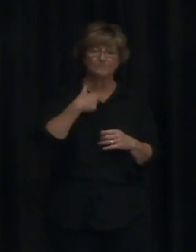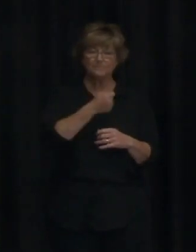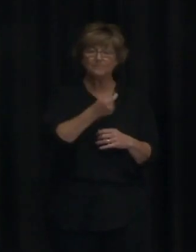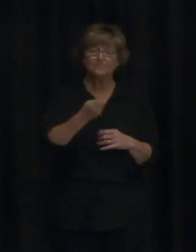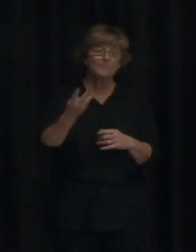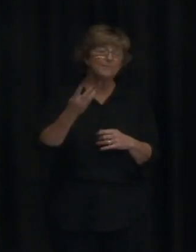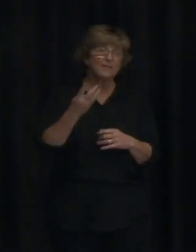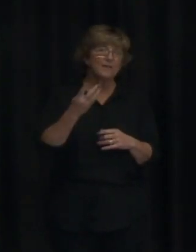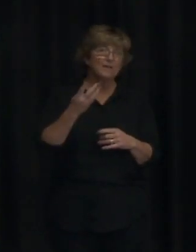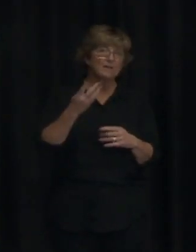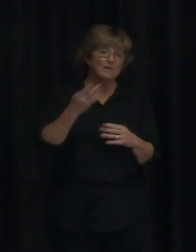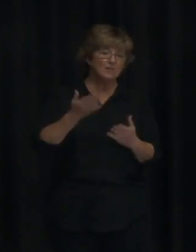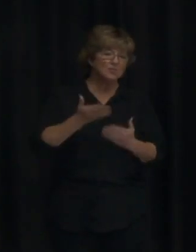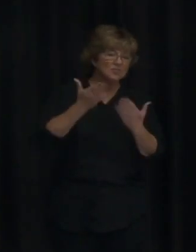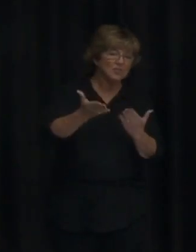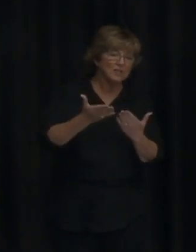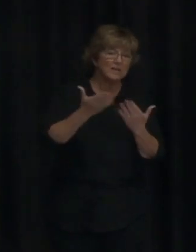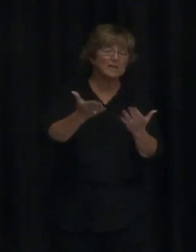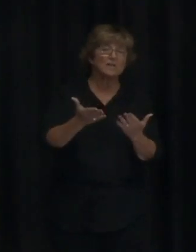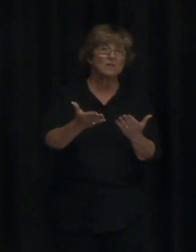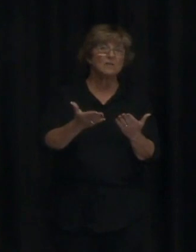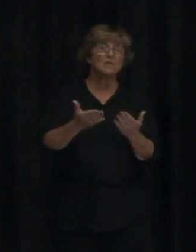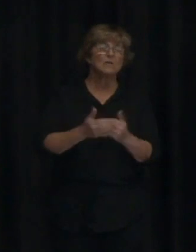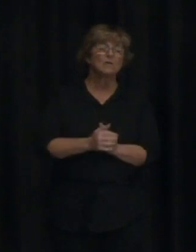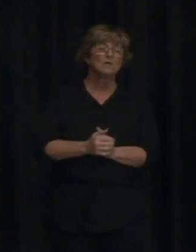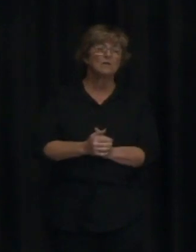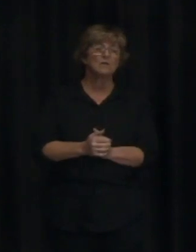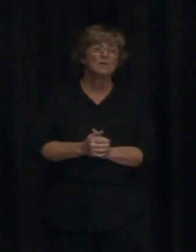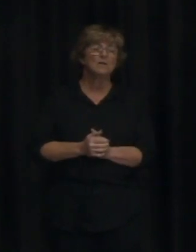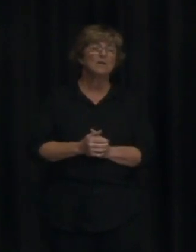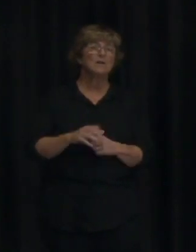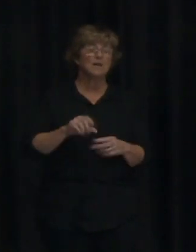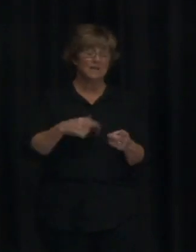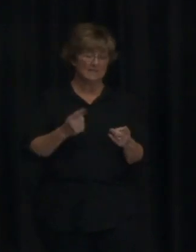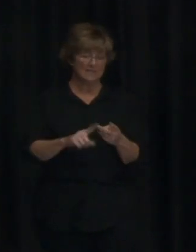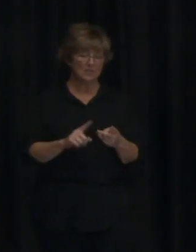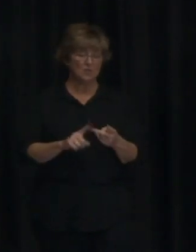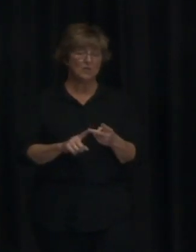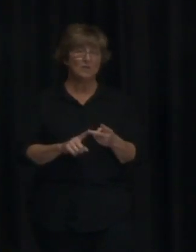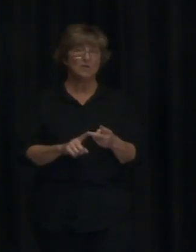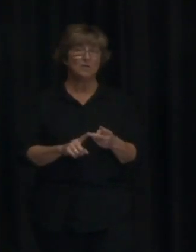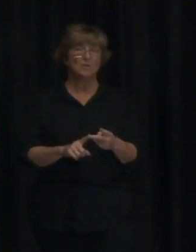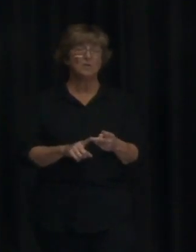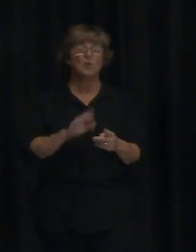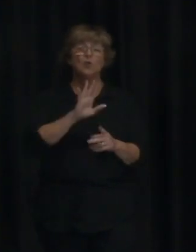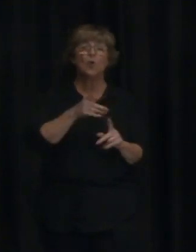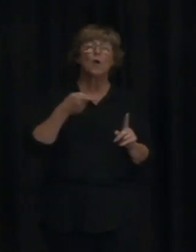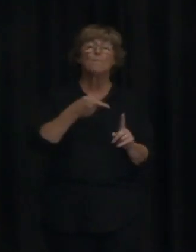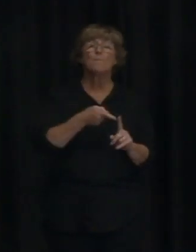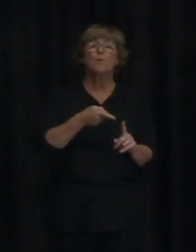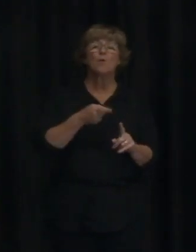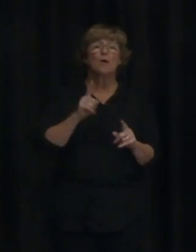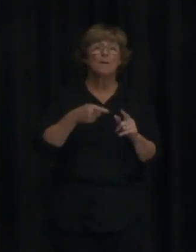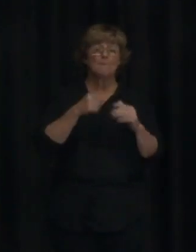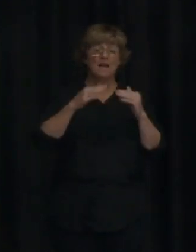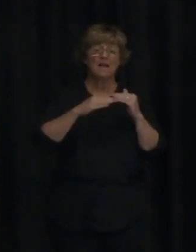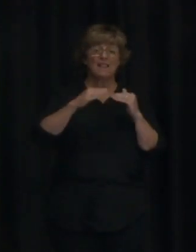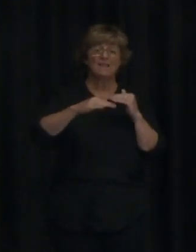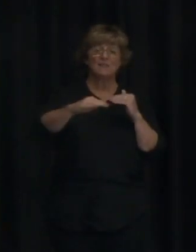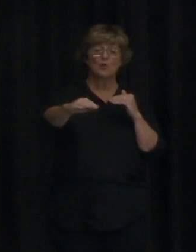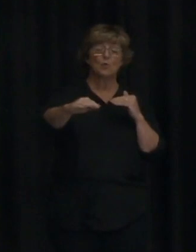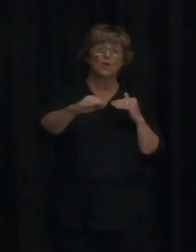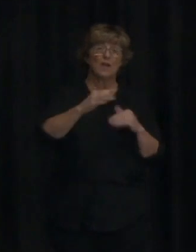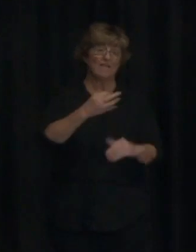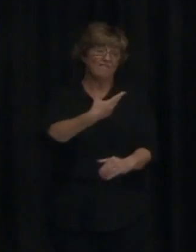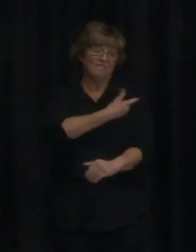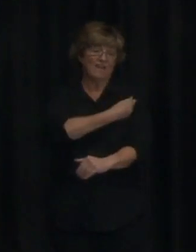legislature or your administration were pretty widely panned. And the second is, you know, to your point about the plateauing of